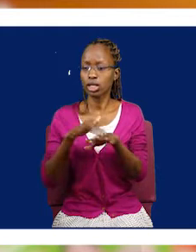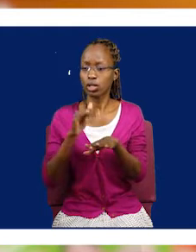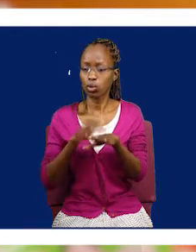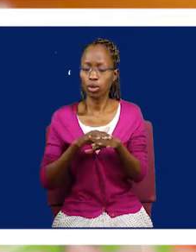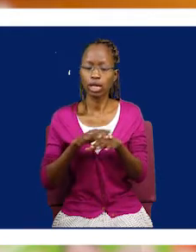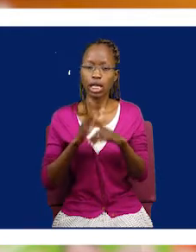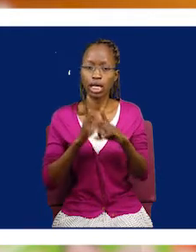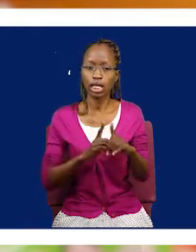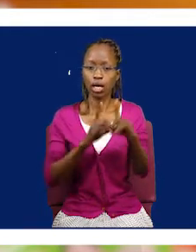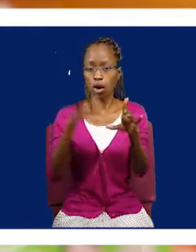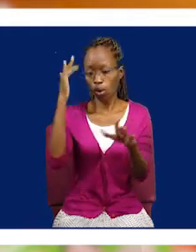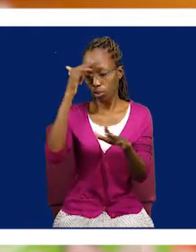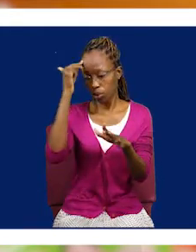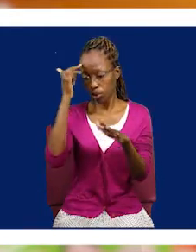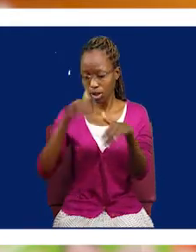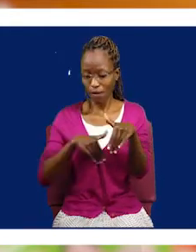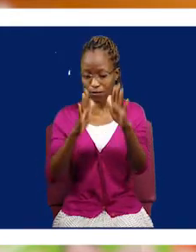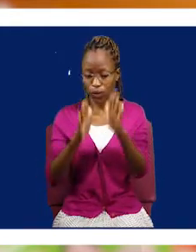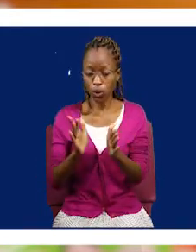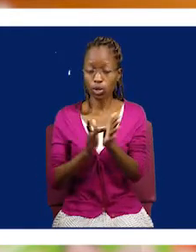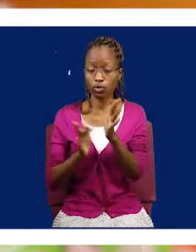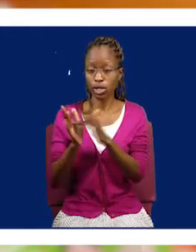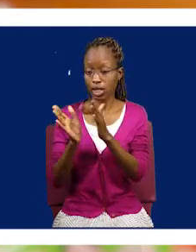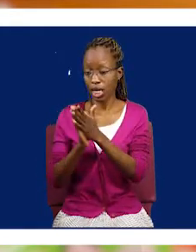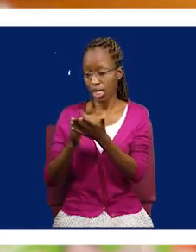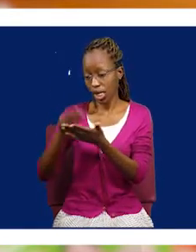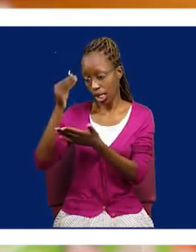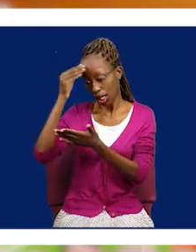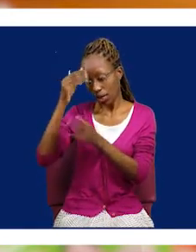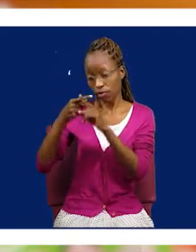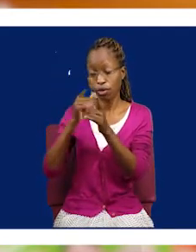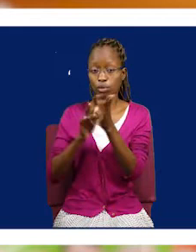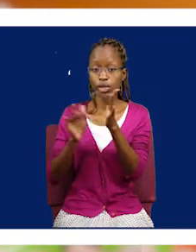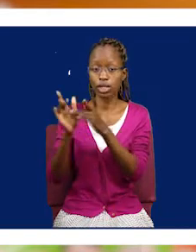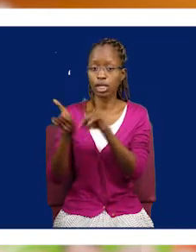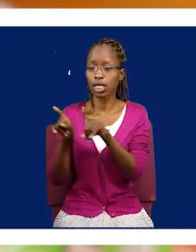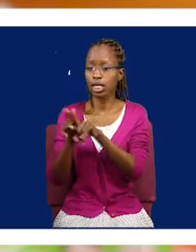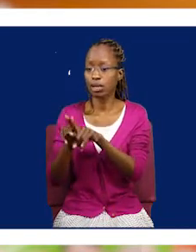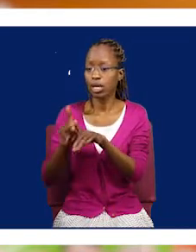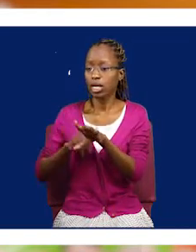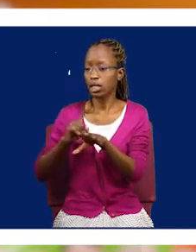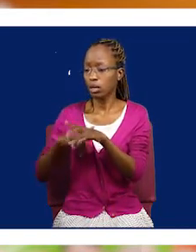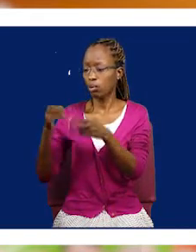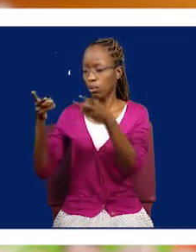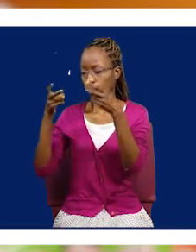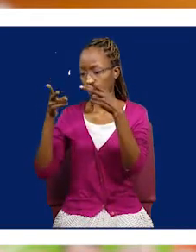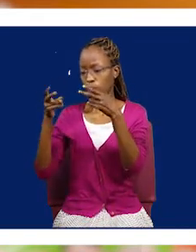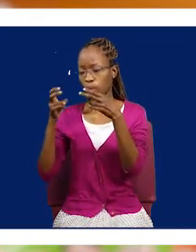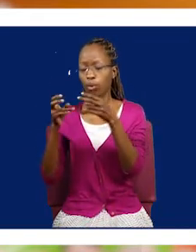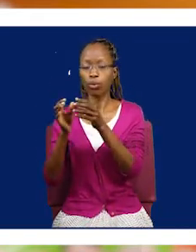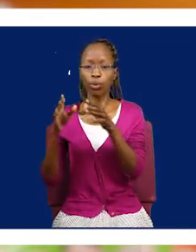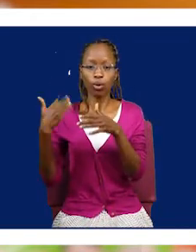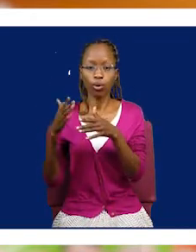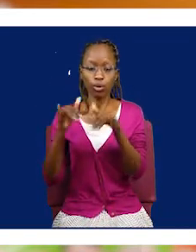because they were his friends. They were his followers. They were learning from him. And when they learned, he had called them so that they can be with him to